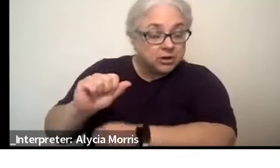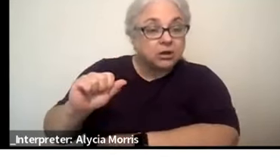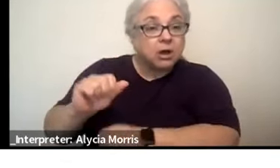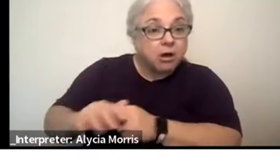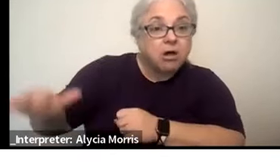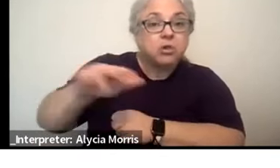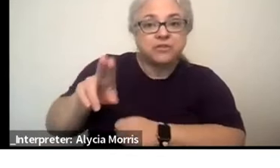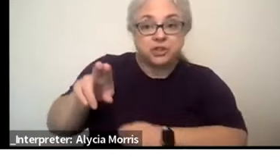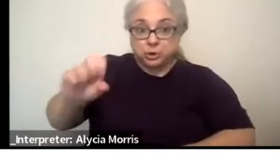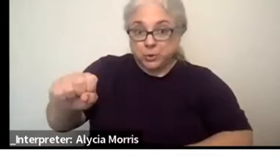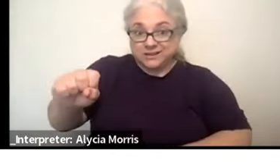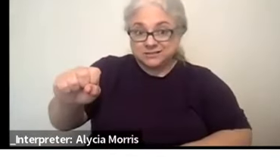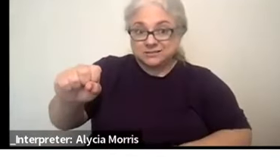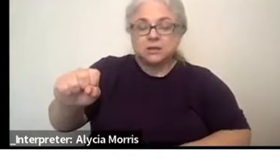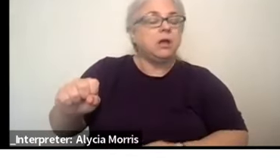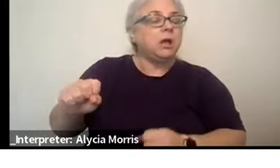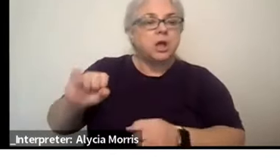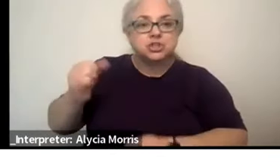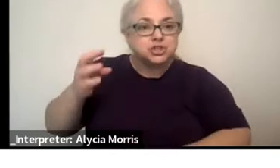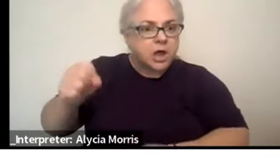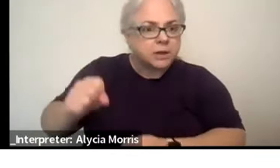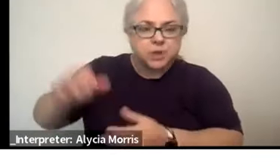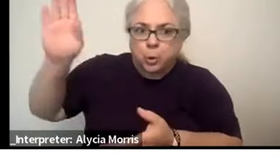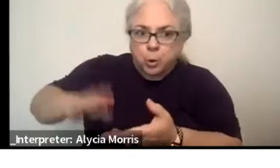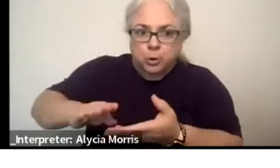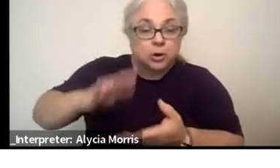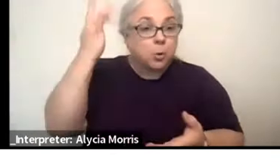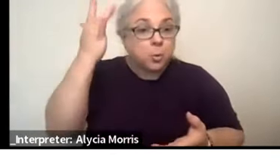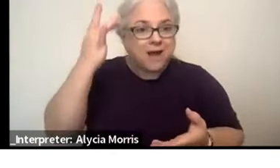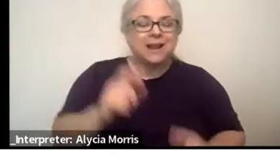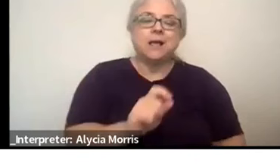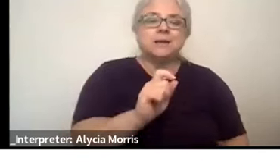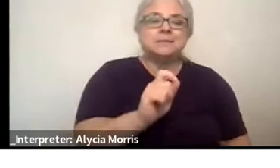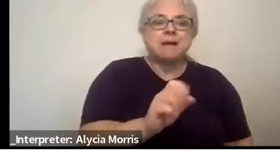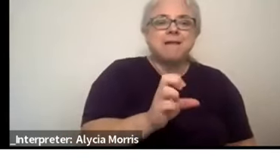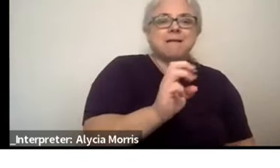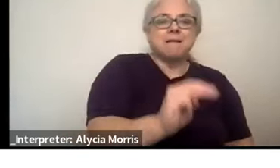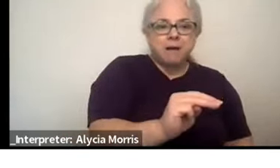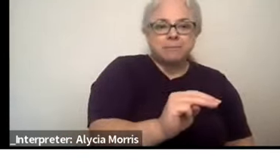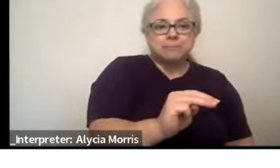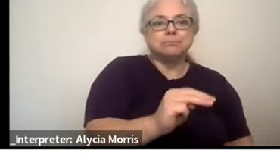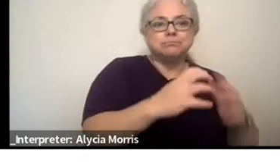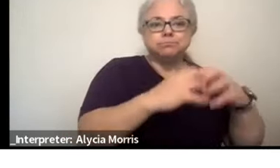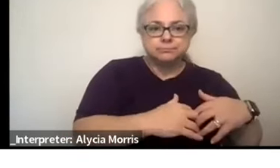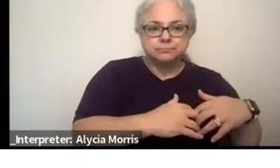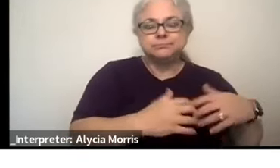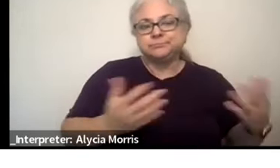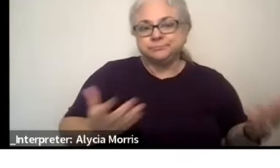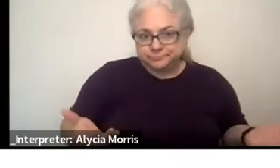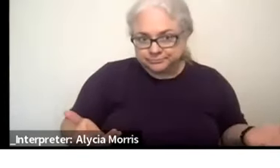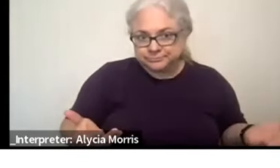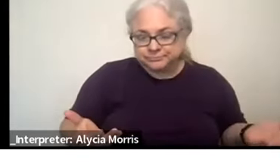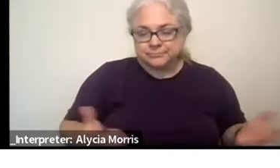nation after the dot-com bust. And guess what? That's exactly the time that I was hired by Collin College to grow